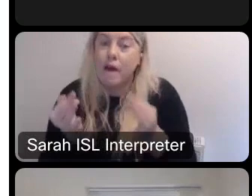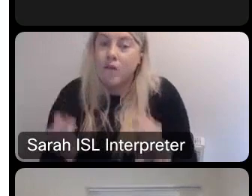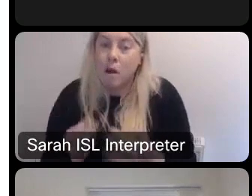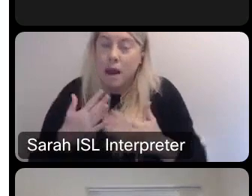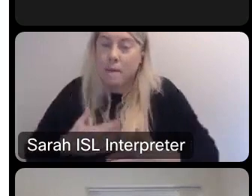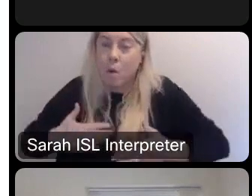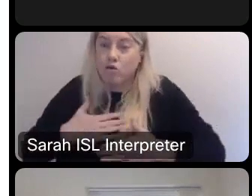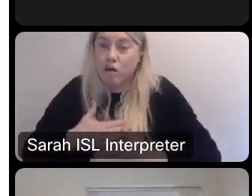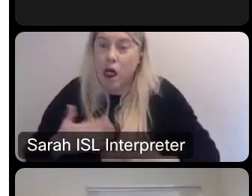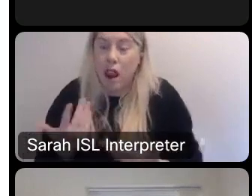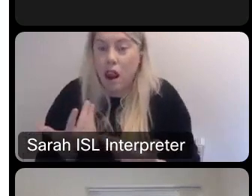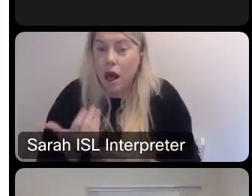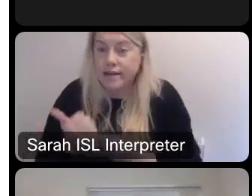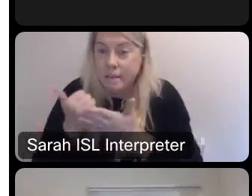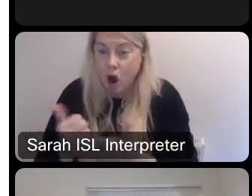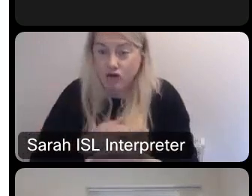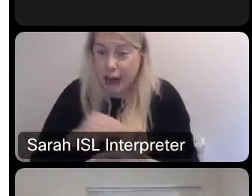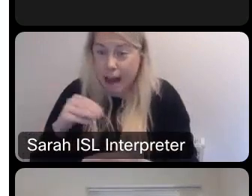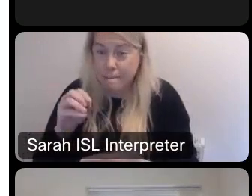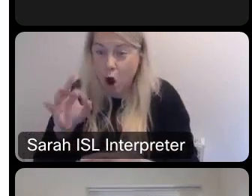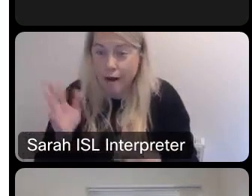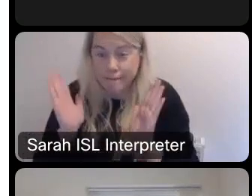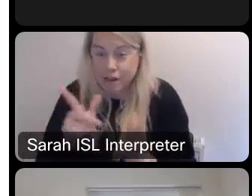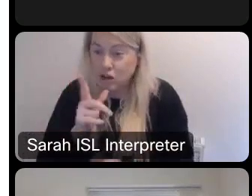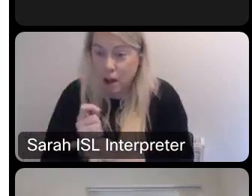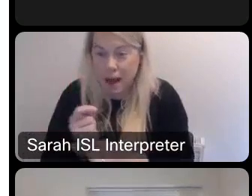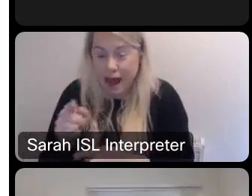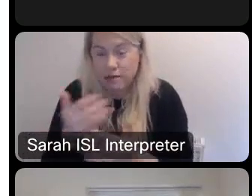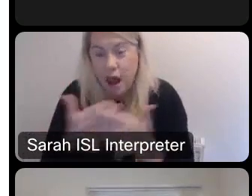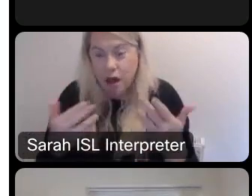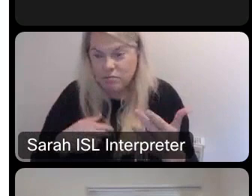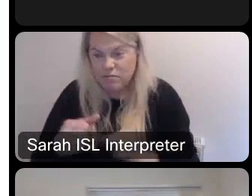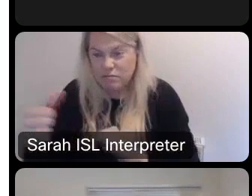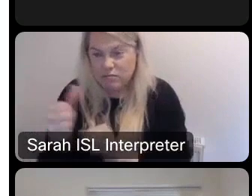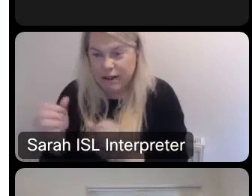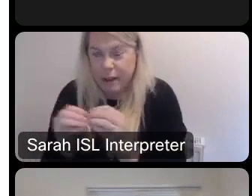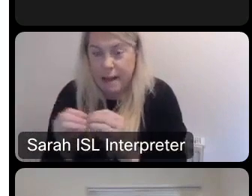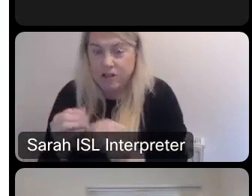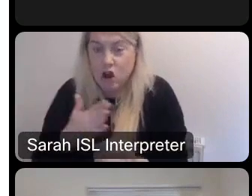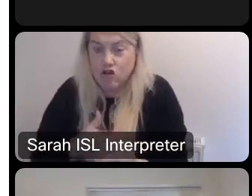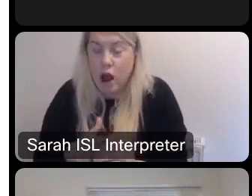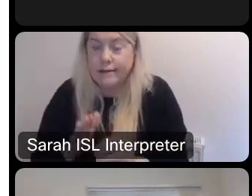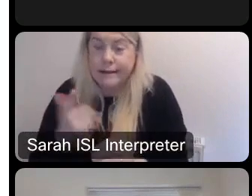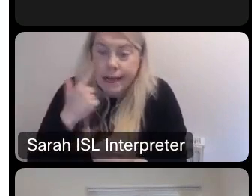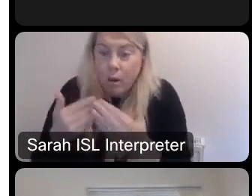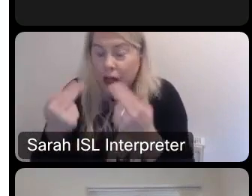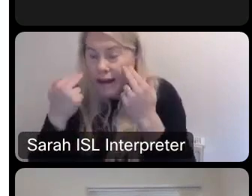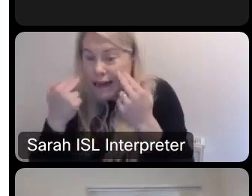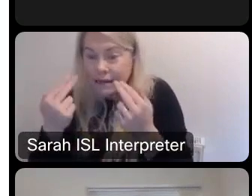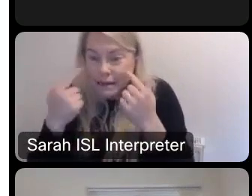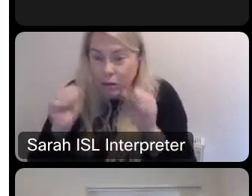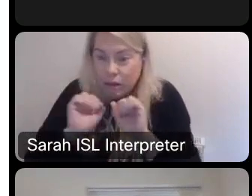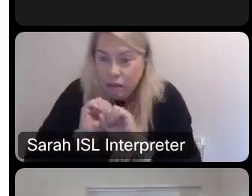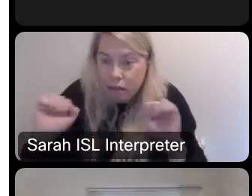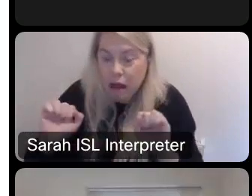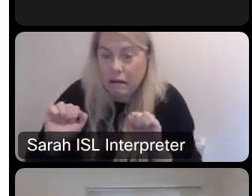it very well already, but it really is assess the immediate needs and discuss with the member staff. So we very much